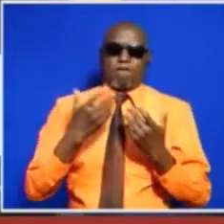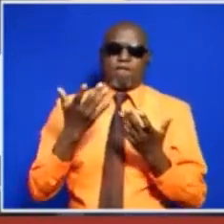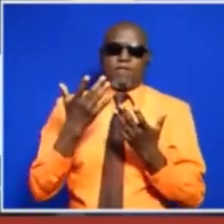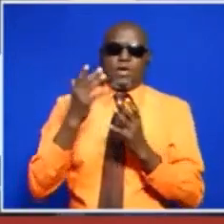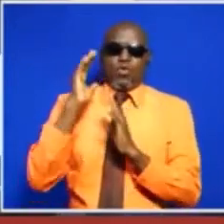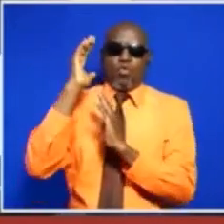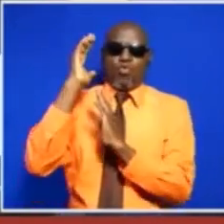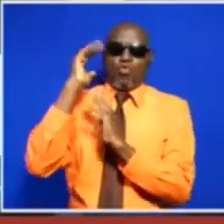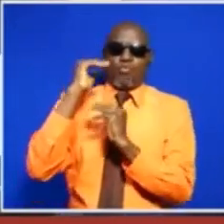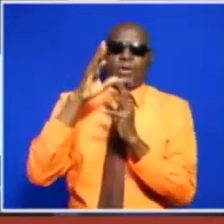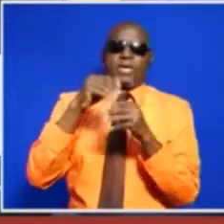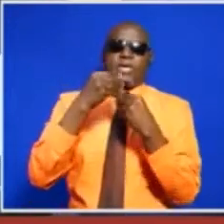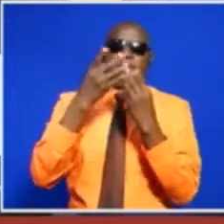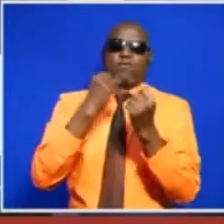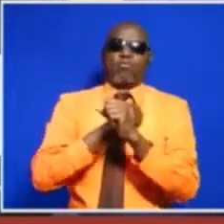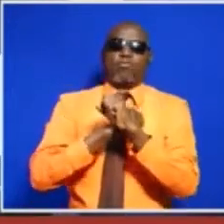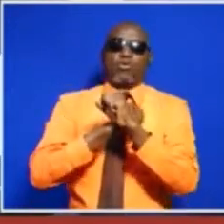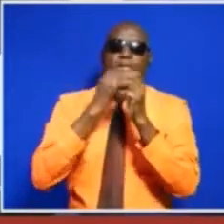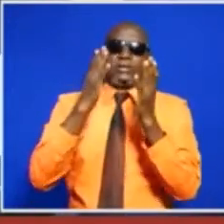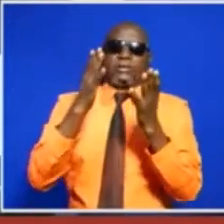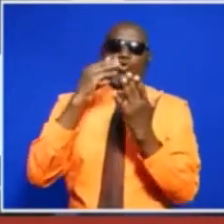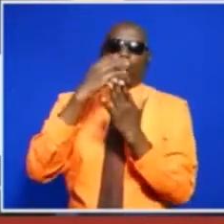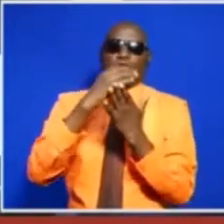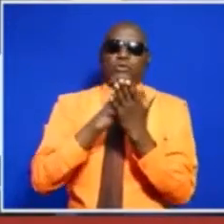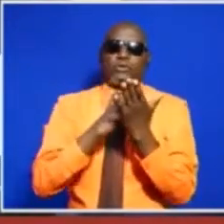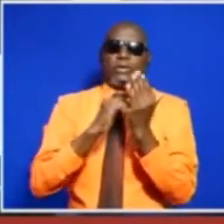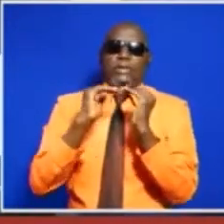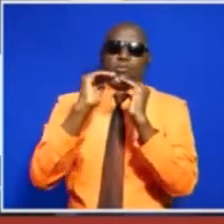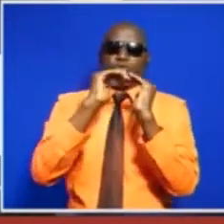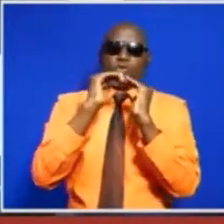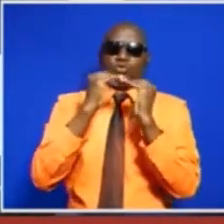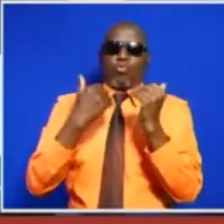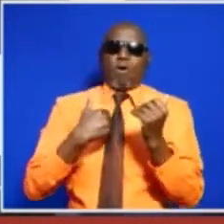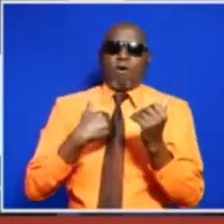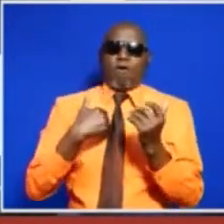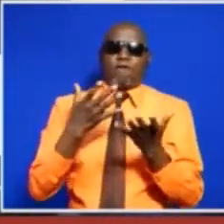to be the protectors of the constitutional democracy that we have embraced unto ourselves.